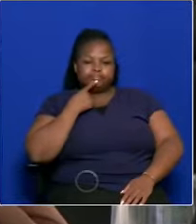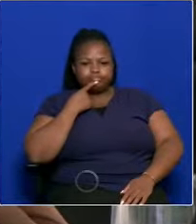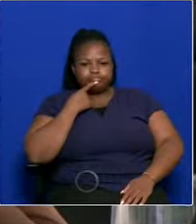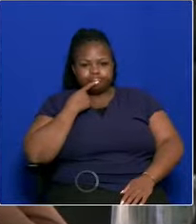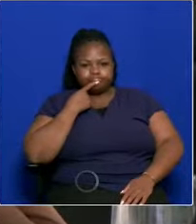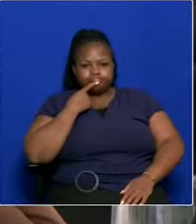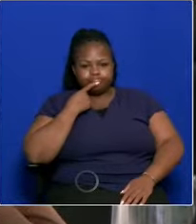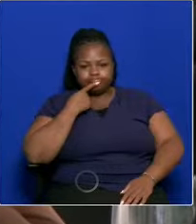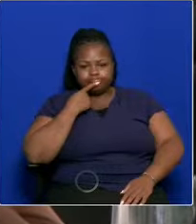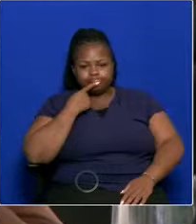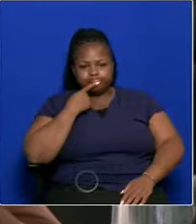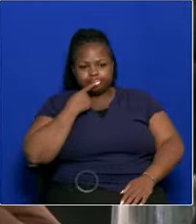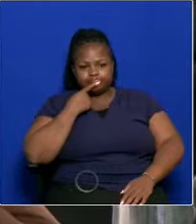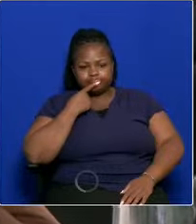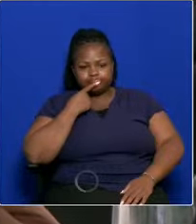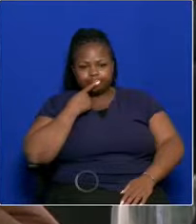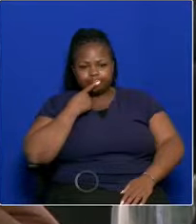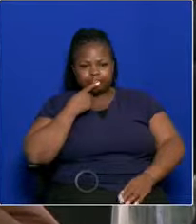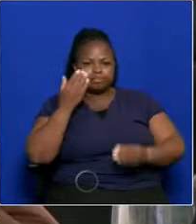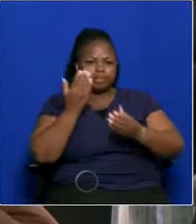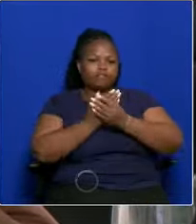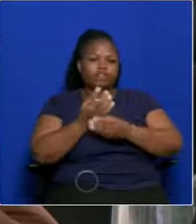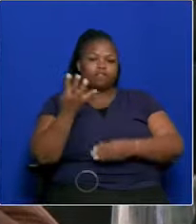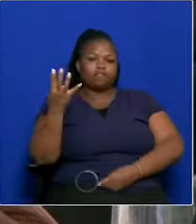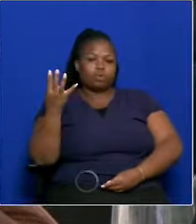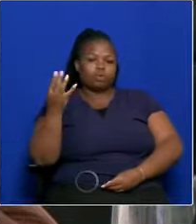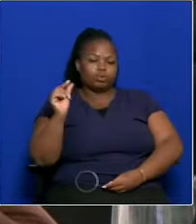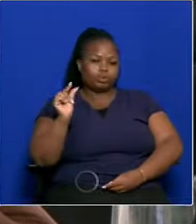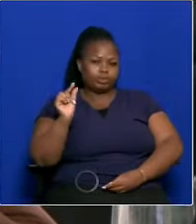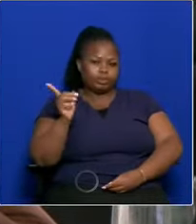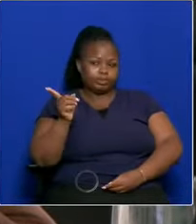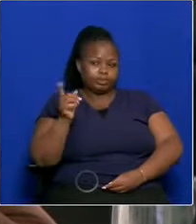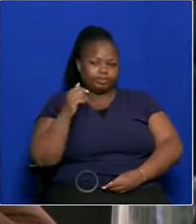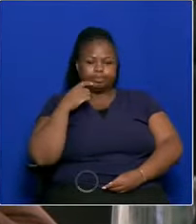I'm going to go to file 4 briefly.